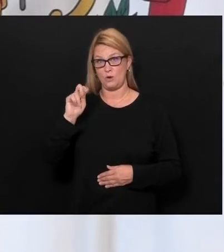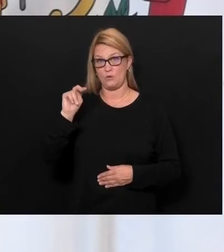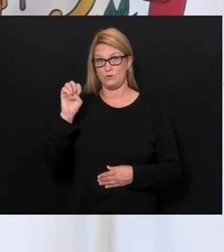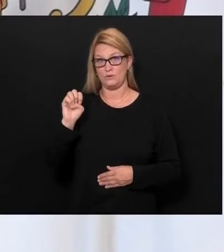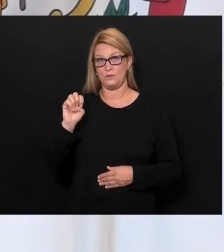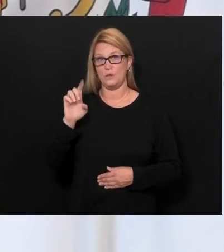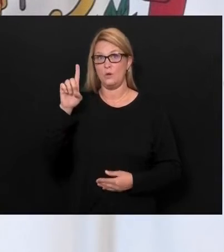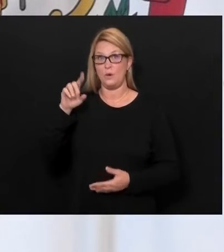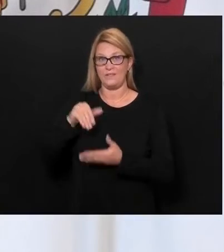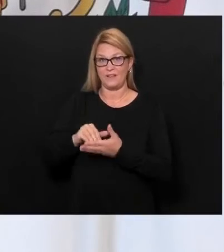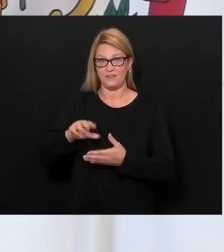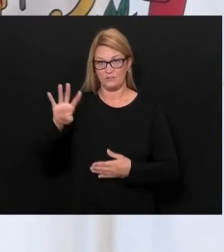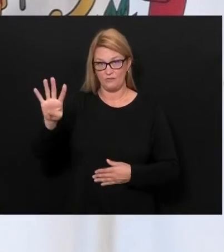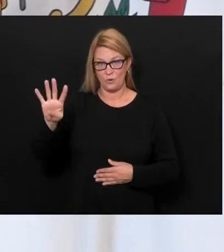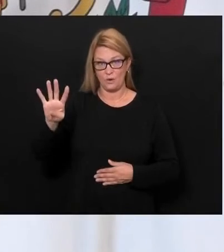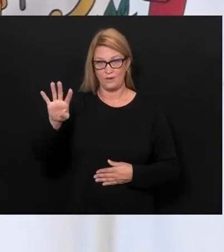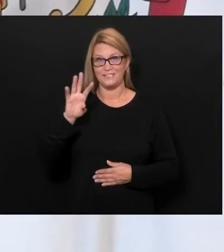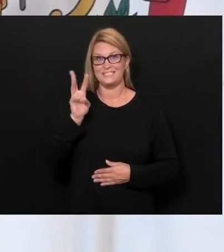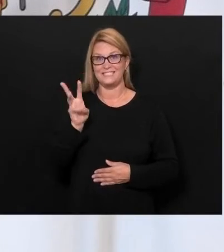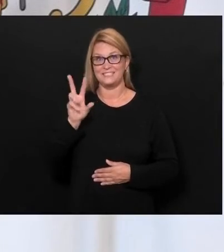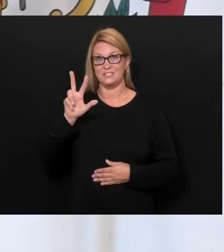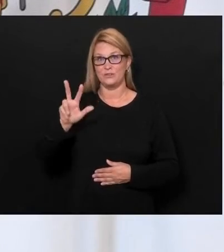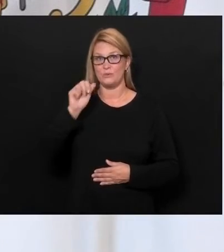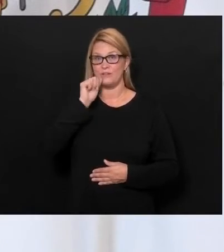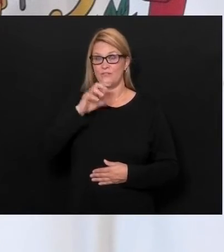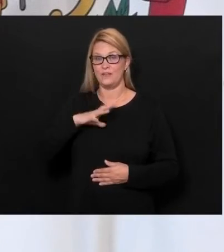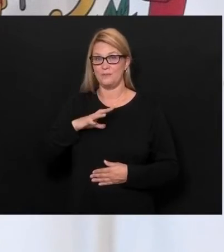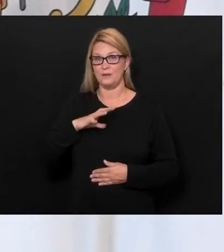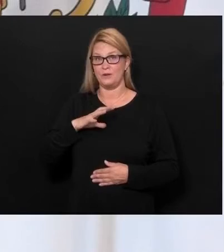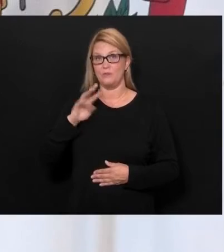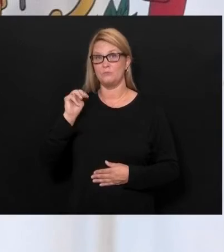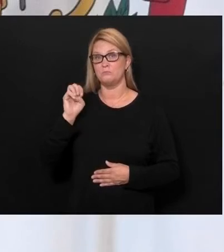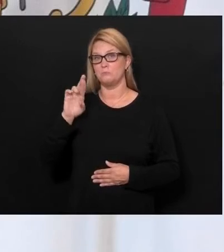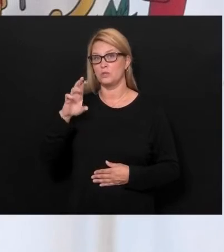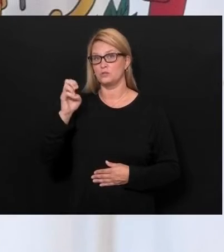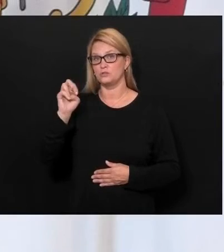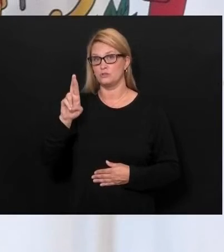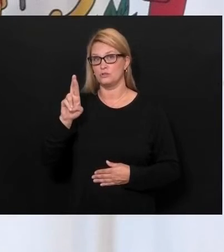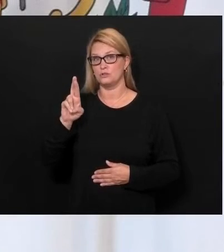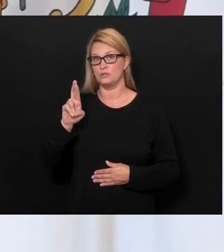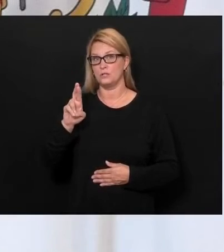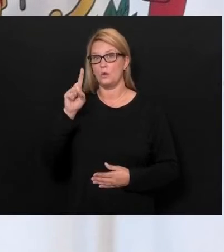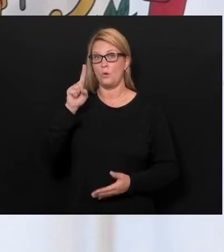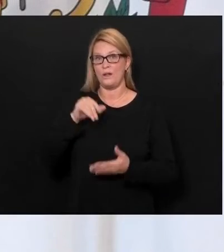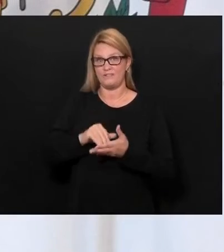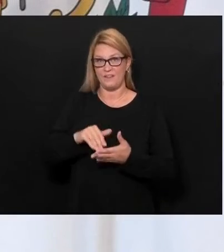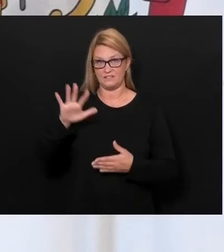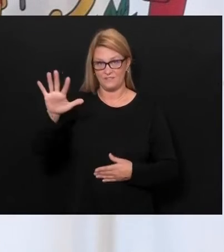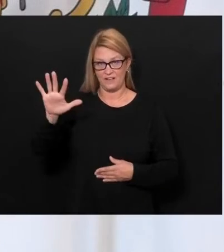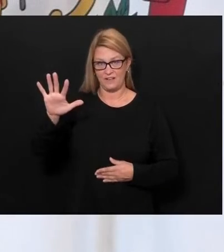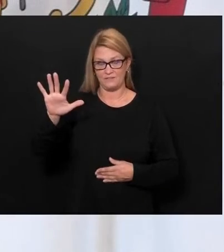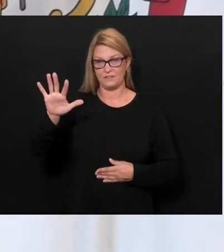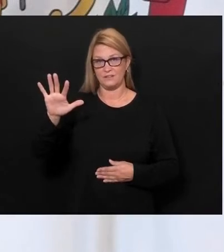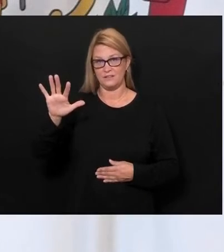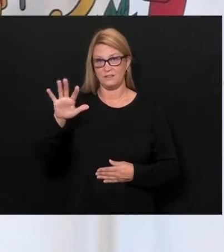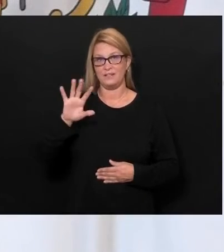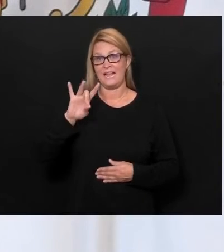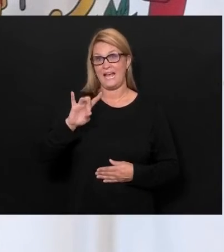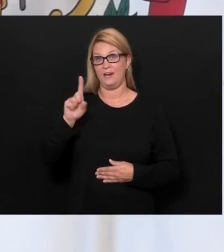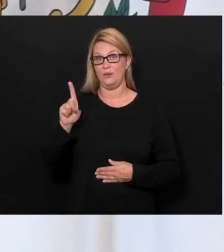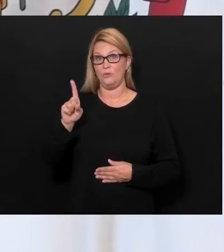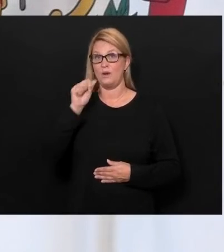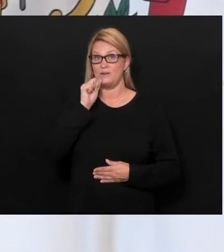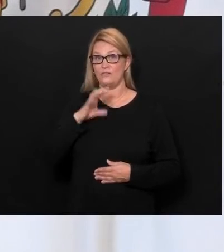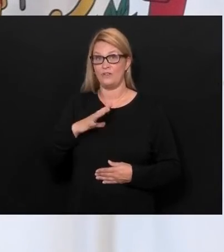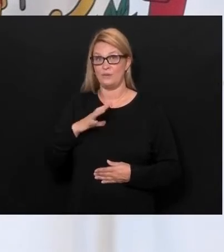Our 1,004th death, a 63-year-old female from Mercer County. Our 1,005th death, an